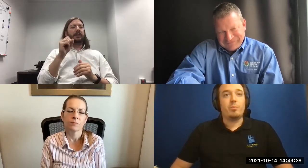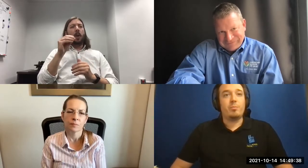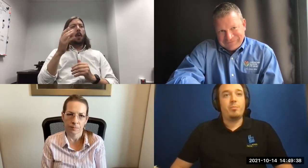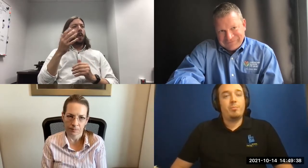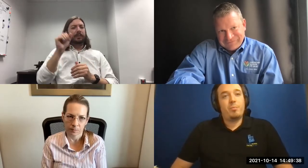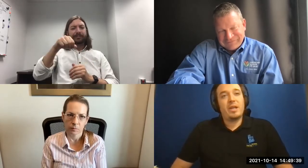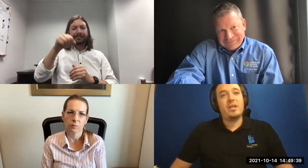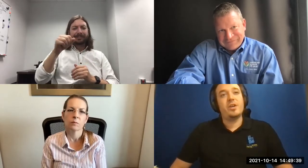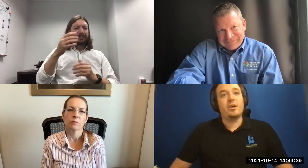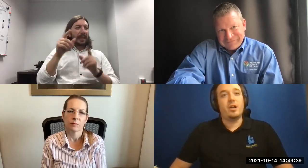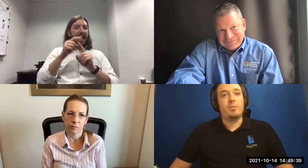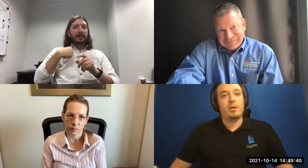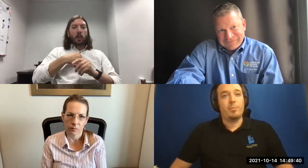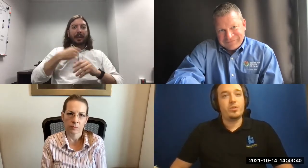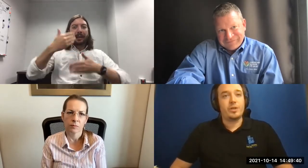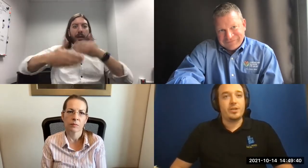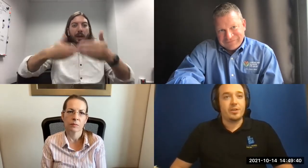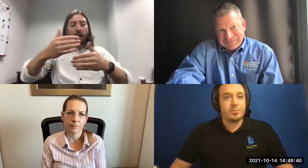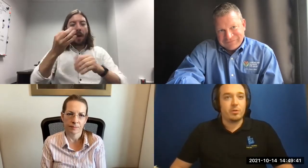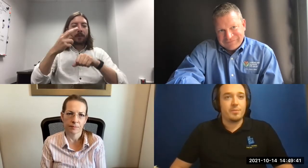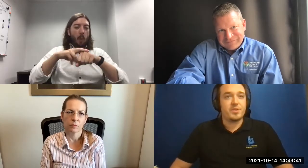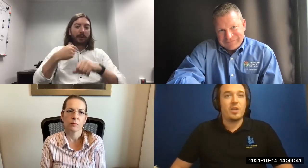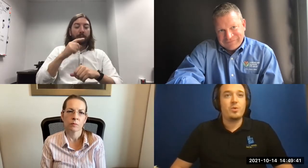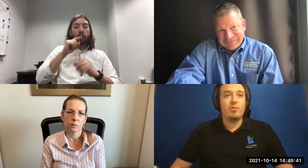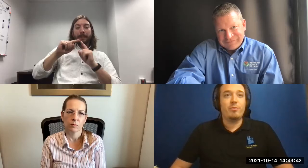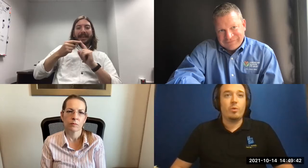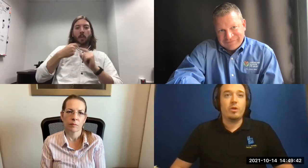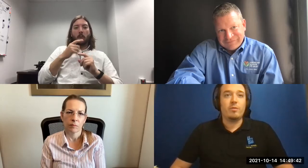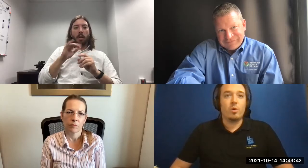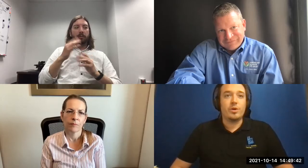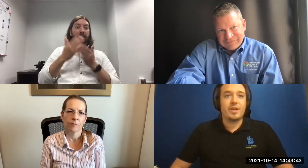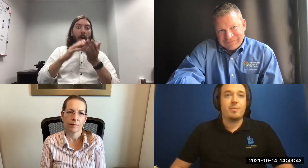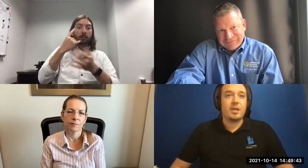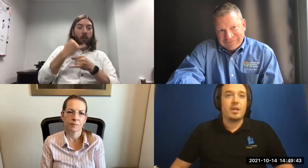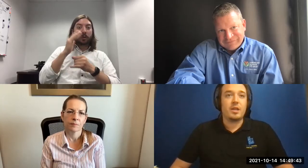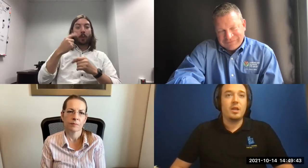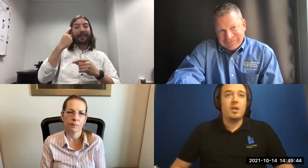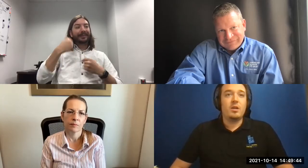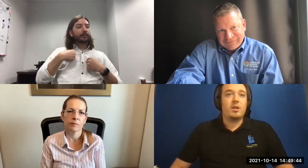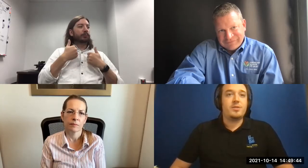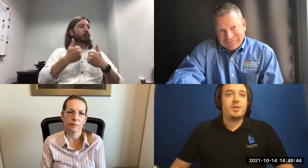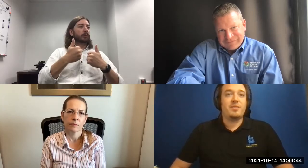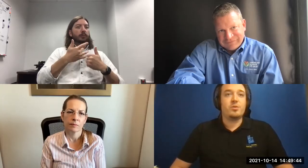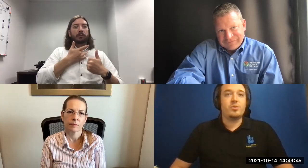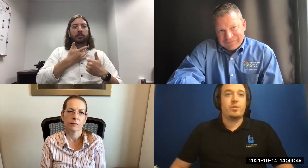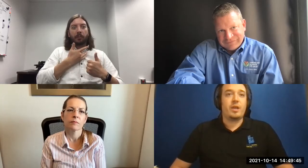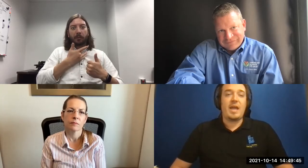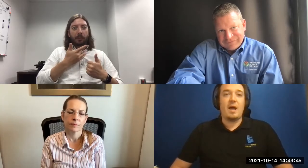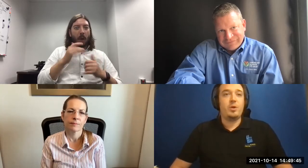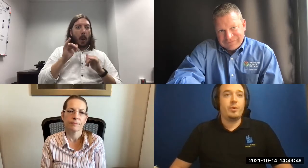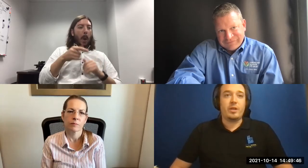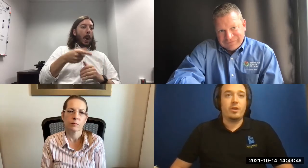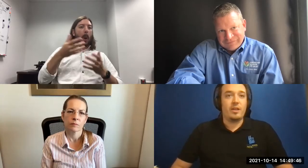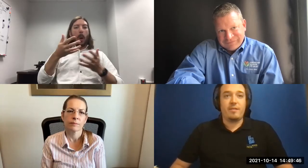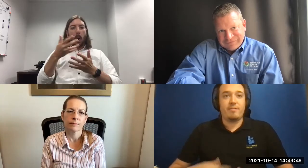see everyone bringing each other up and bolstering each other's programs. So as we move forward, of course, at the beginning, some deaf schools will think,